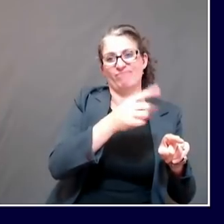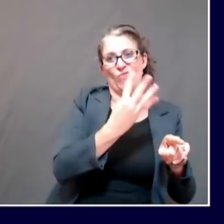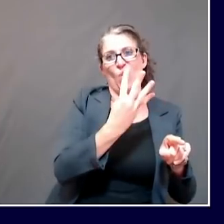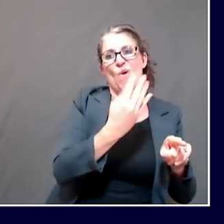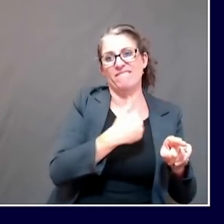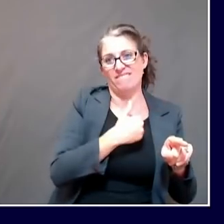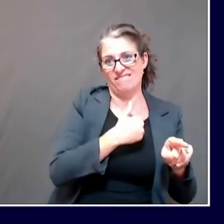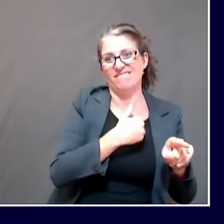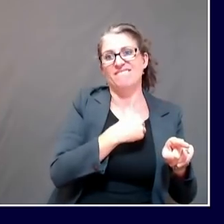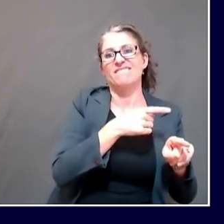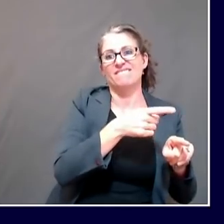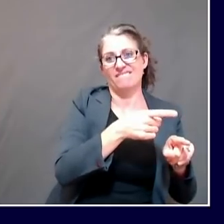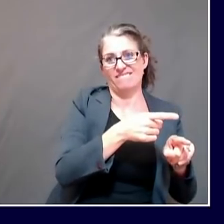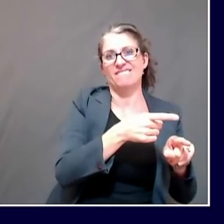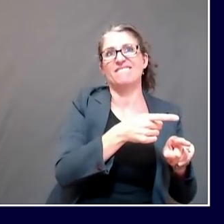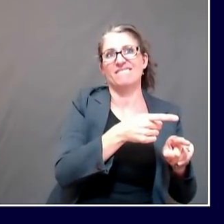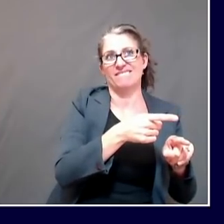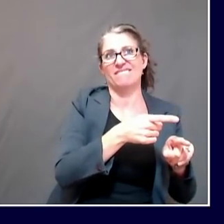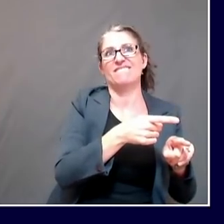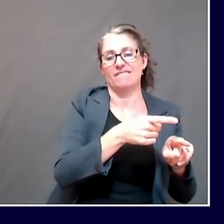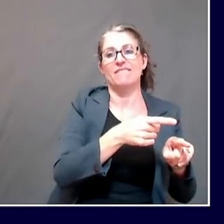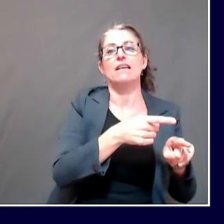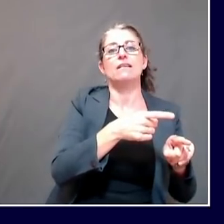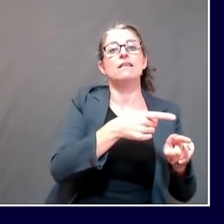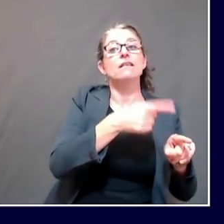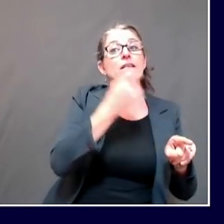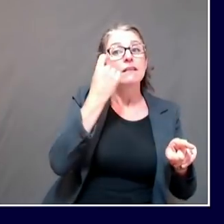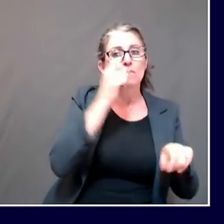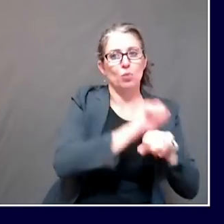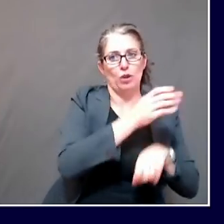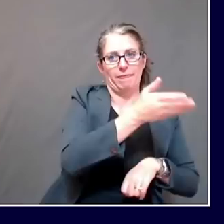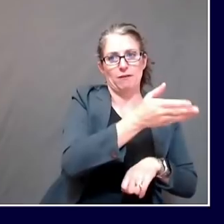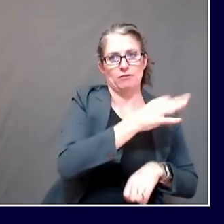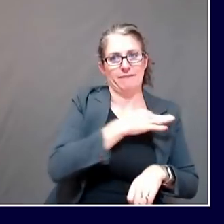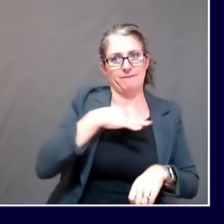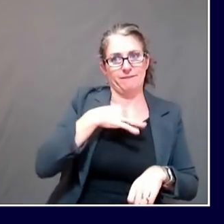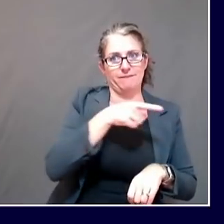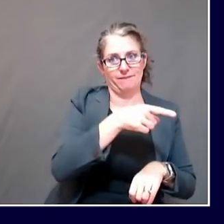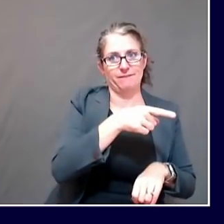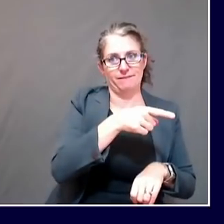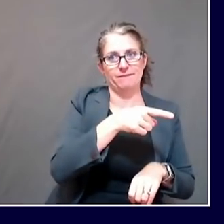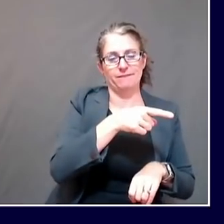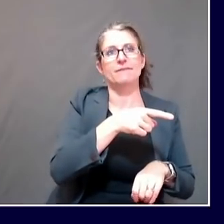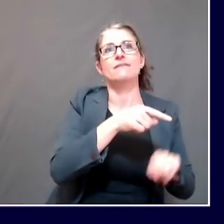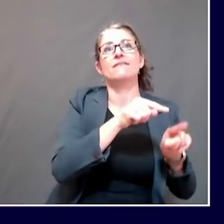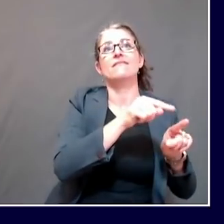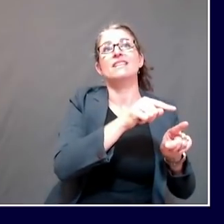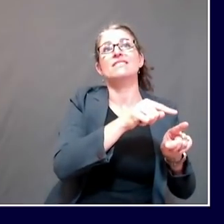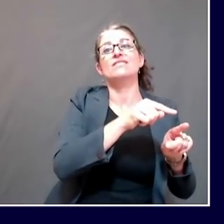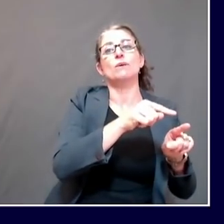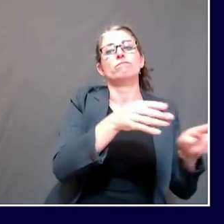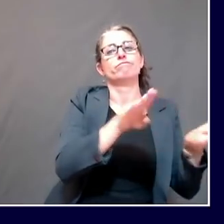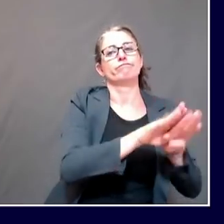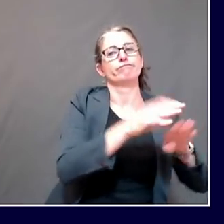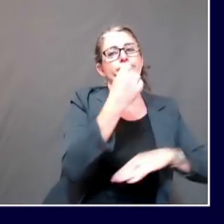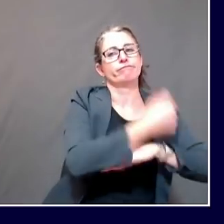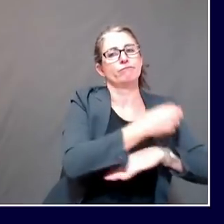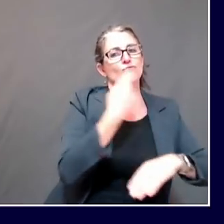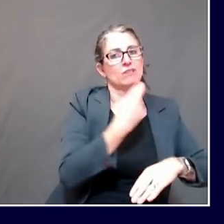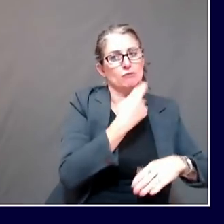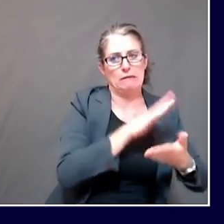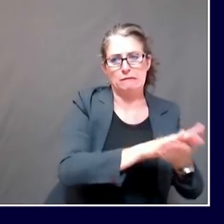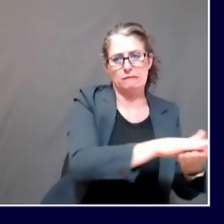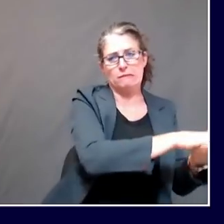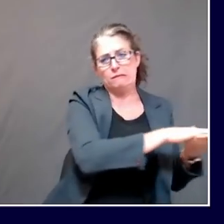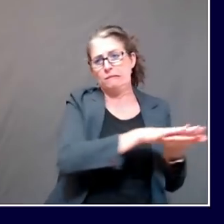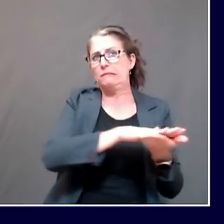of COVID-19 among employees of that facility. The facility closed for deep cleaning, and the 4 individuals who have